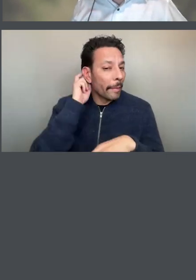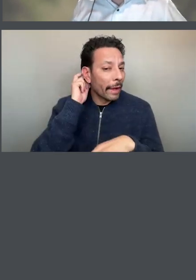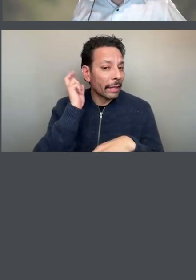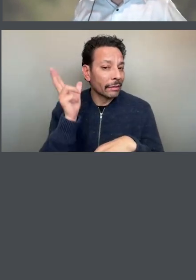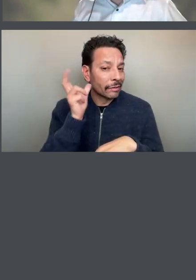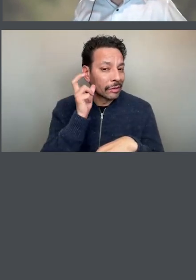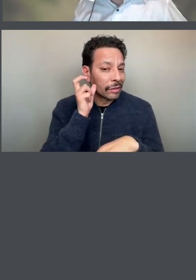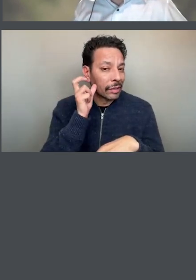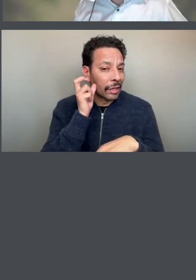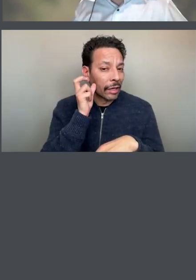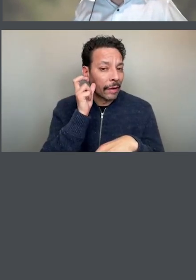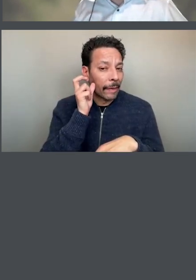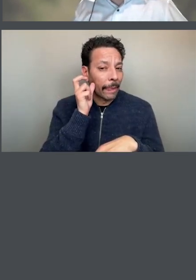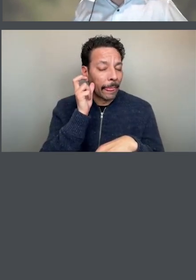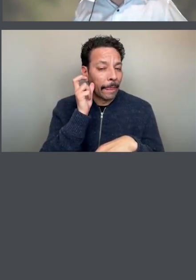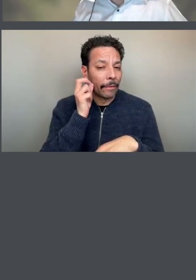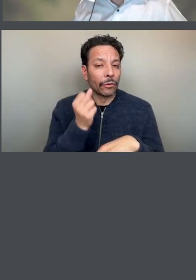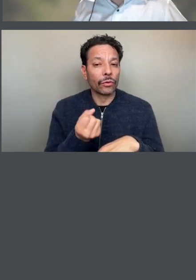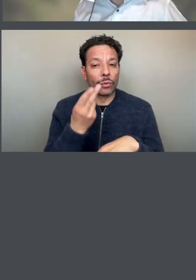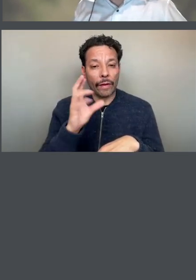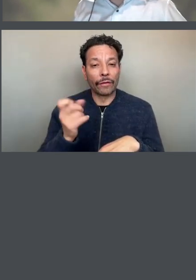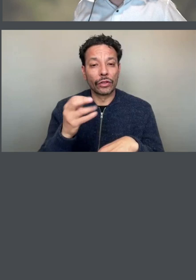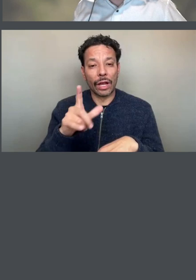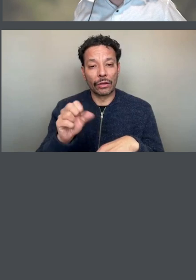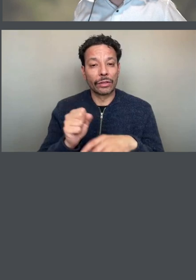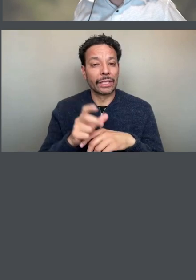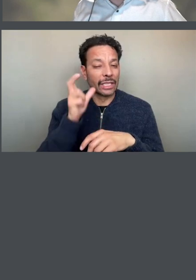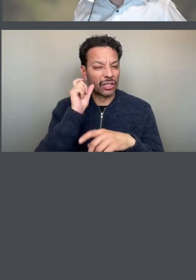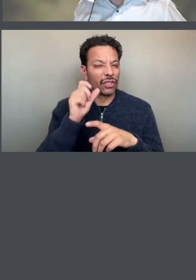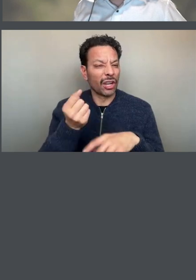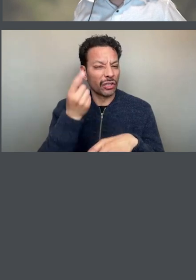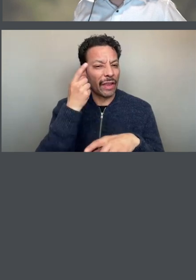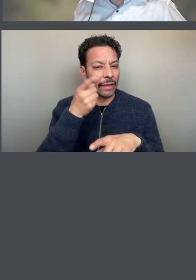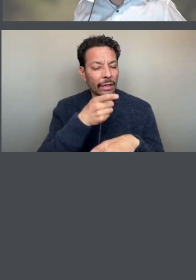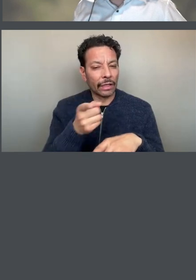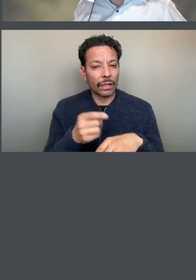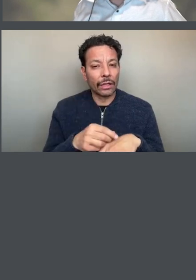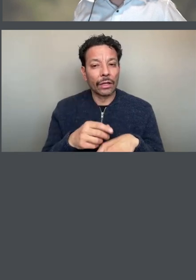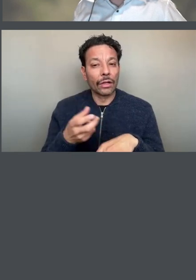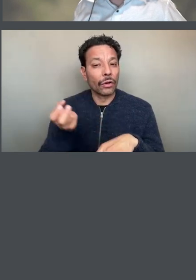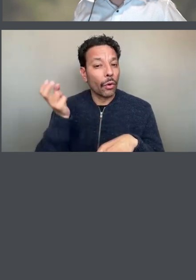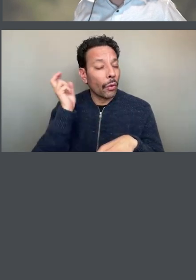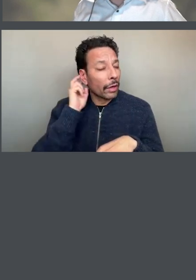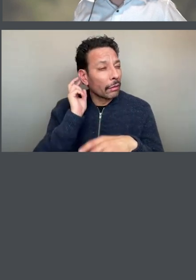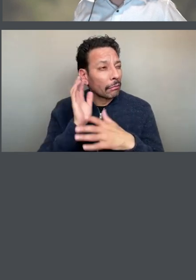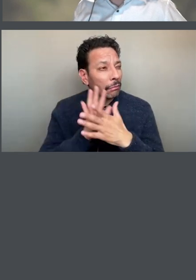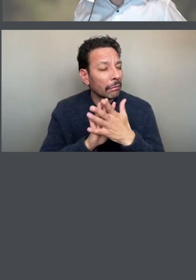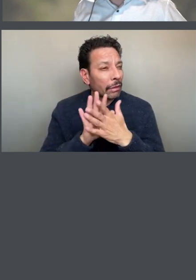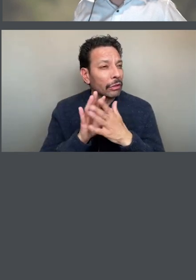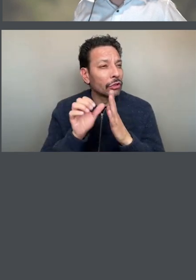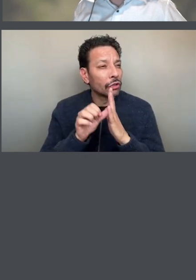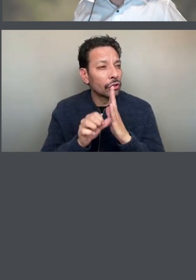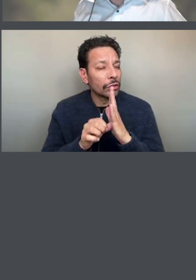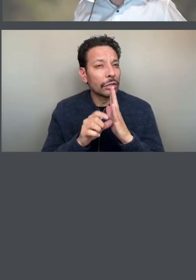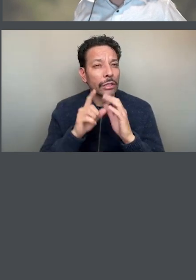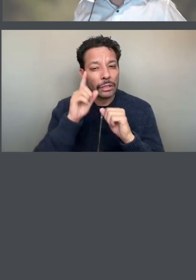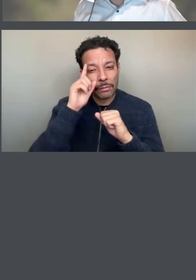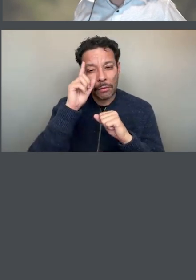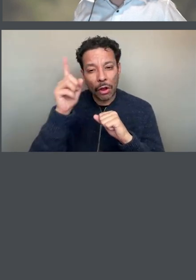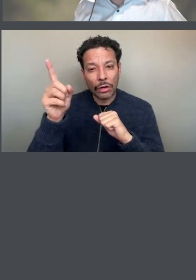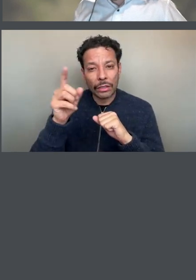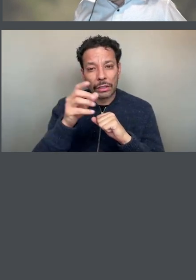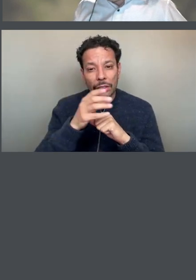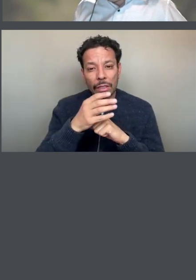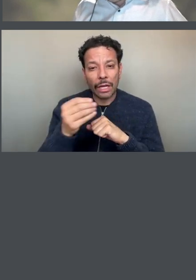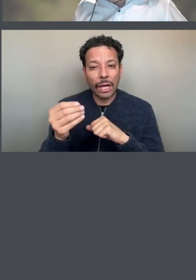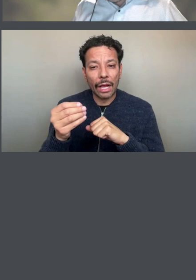listener with 12 channels of hearing, and we should be able to understand this. Cochlear implant surgeons are the smartest and